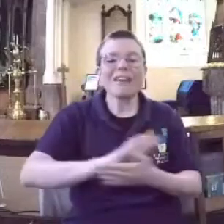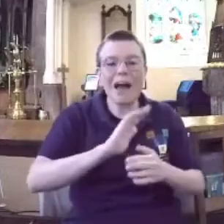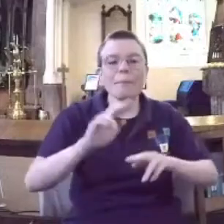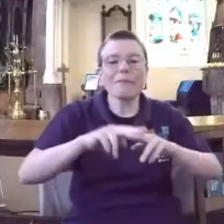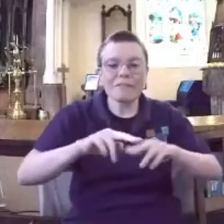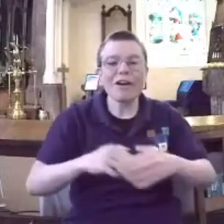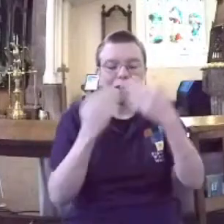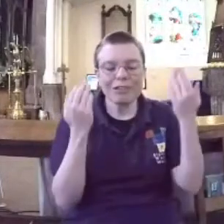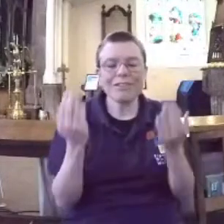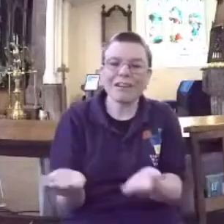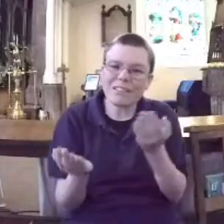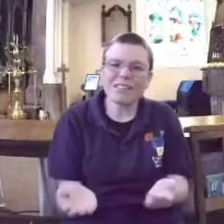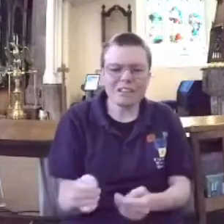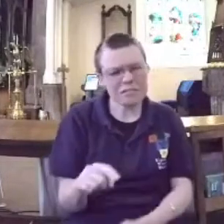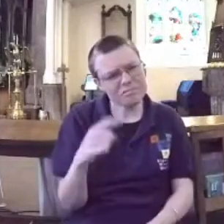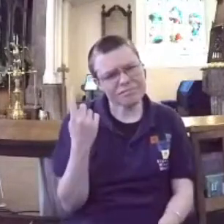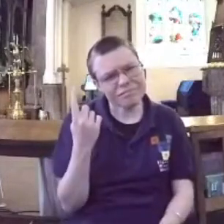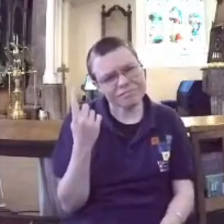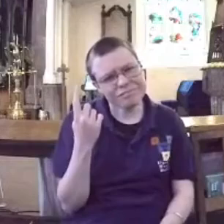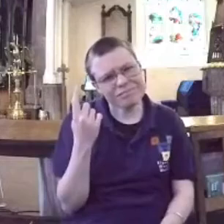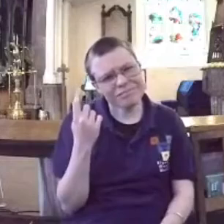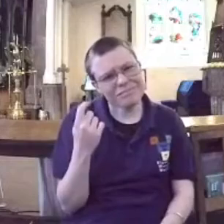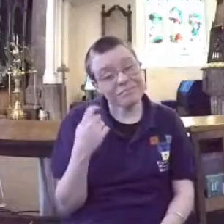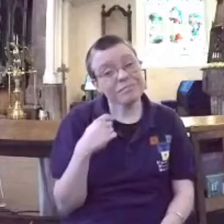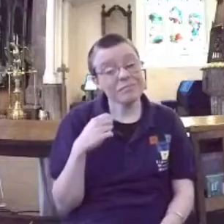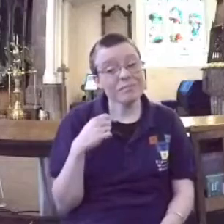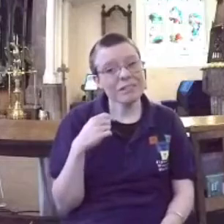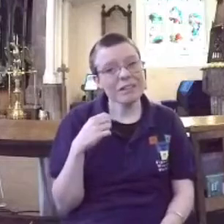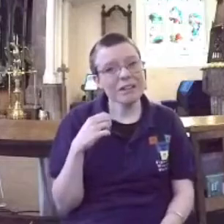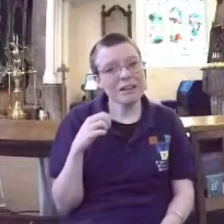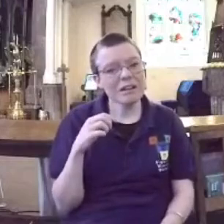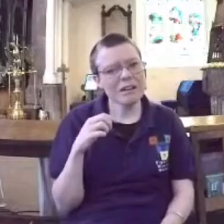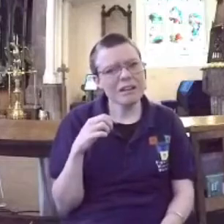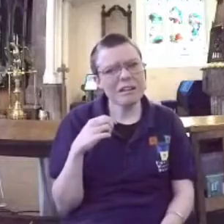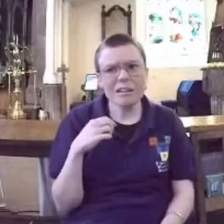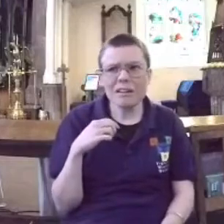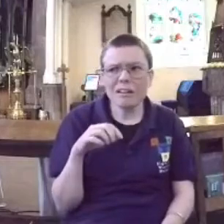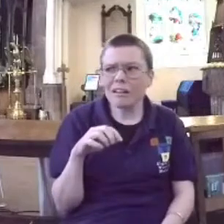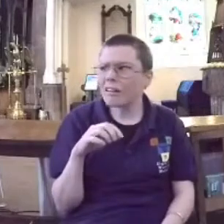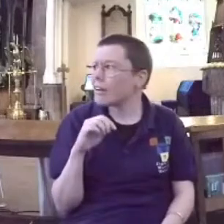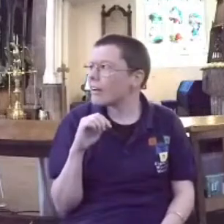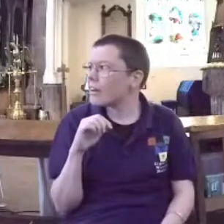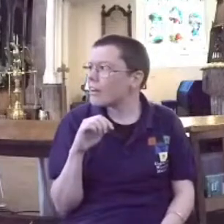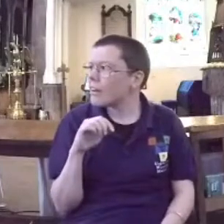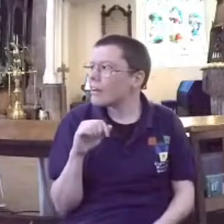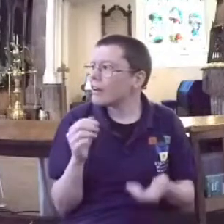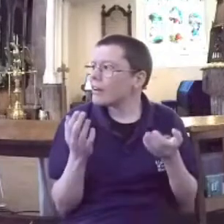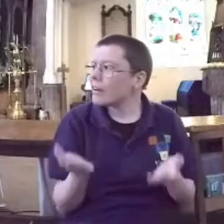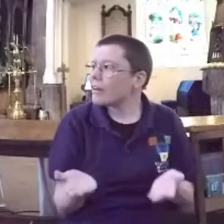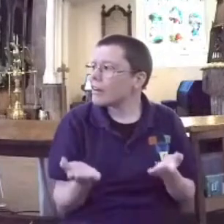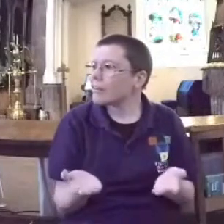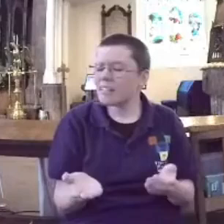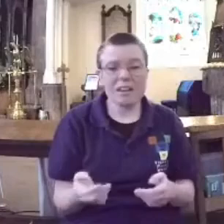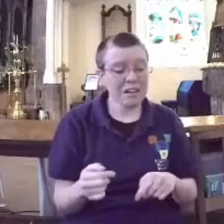today. But I hope you get thoroughly spoiled. Today is a very hard day for